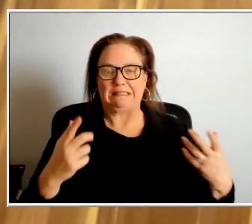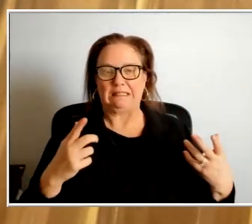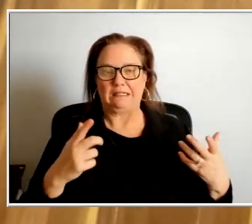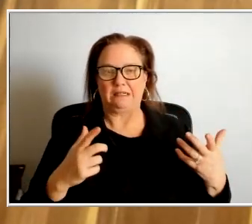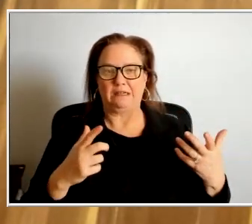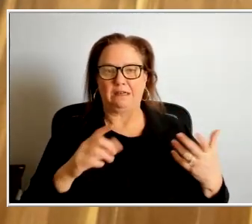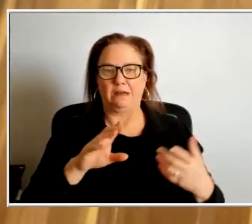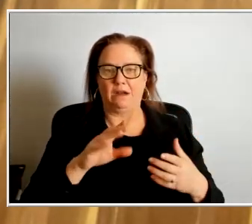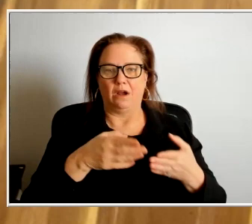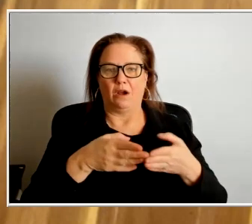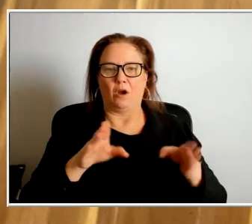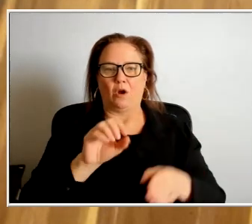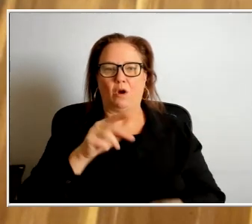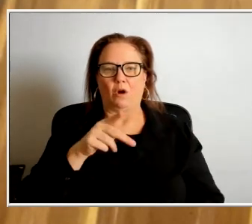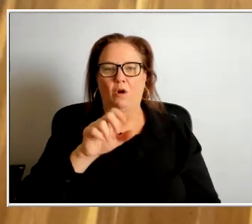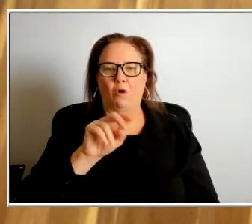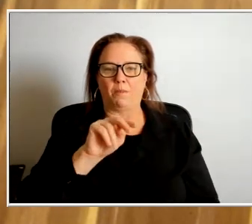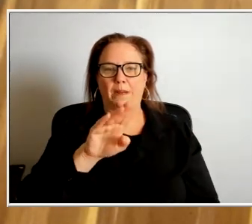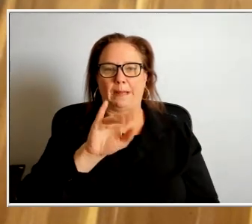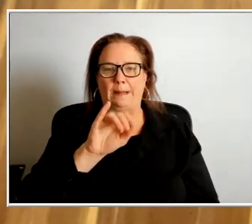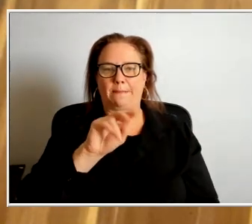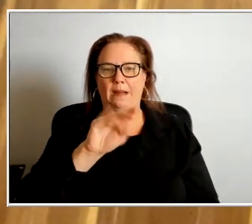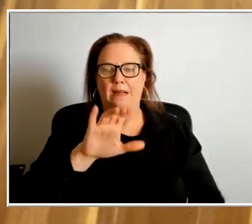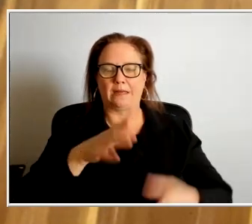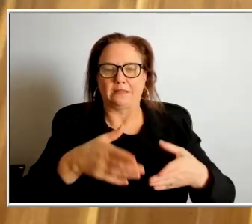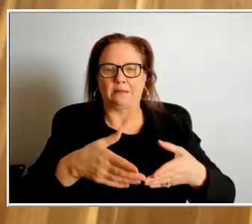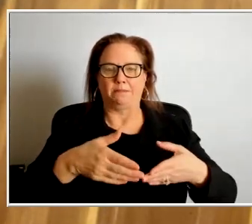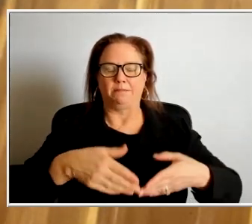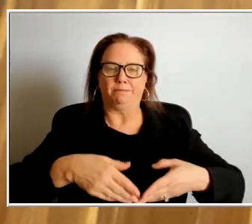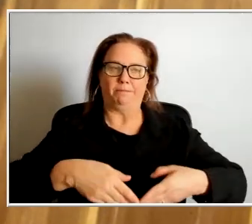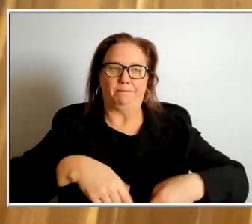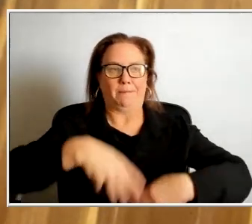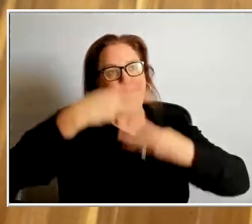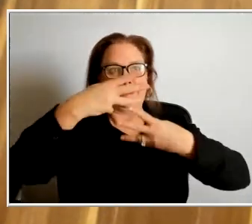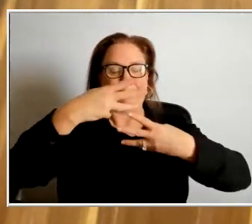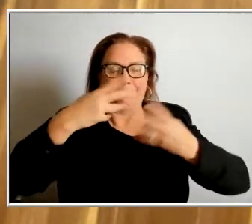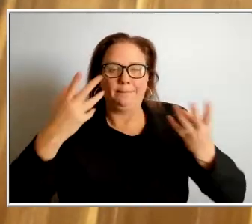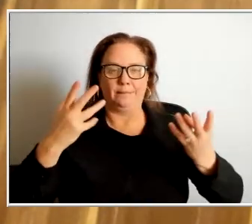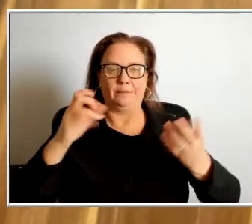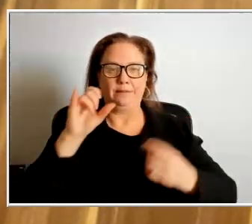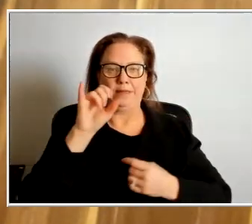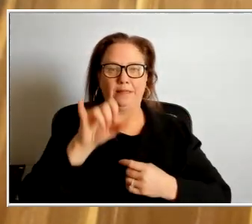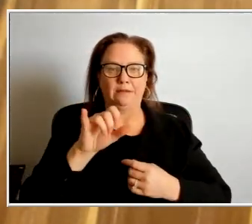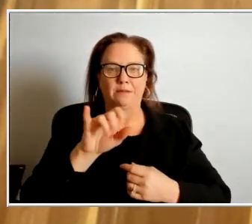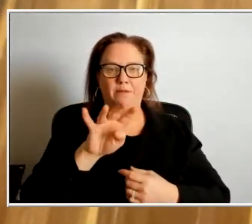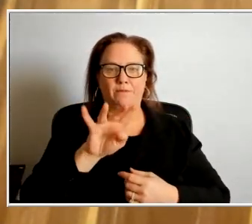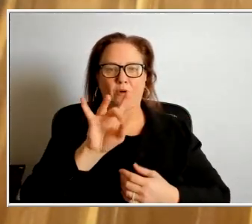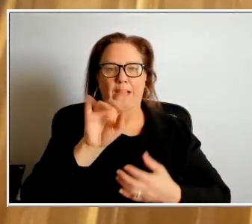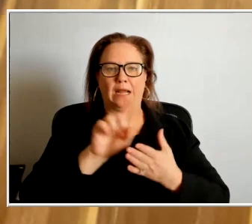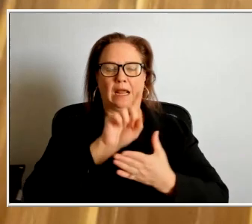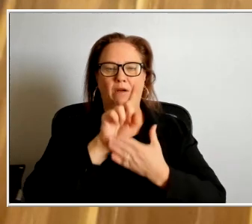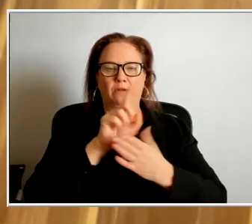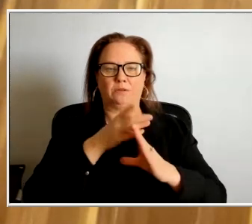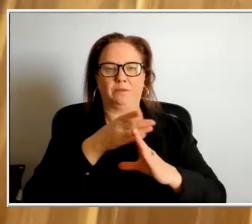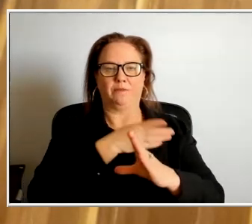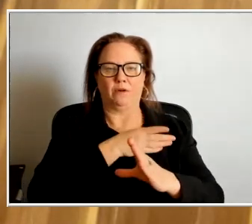Open Bionics just happened to be the first ad that popped up on our search bar. And so from there, it was about 48 hours before we had an appointment